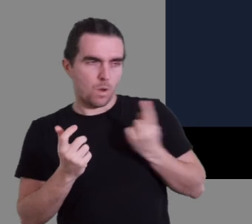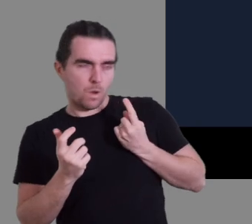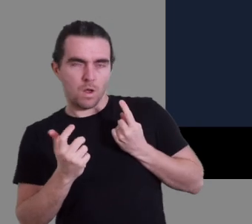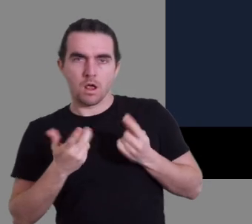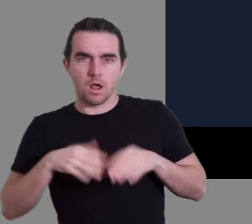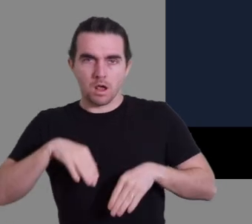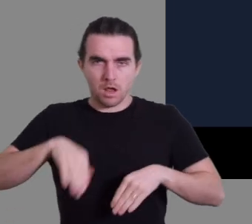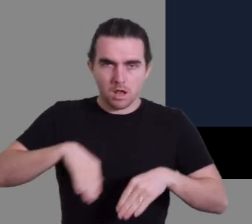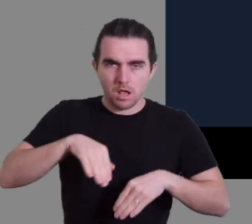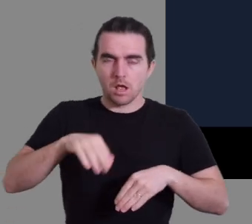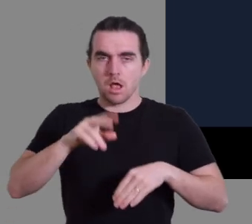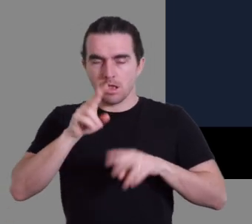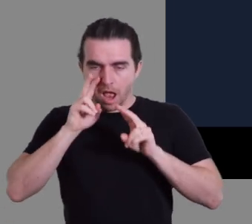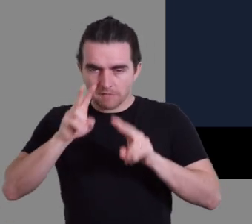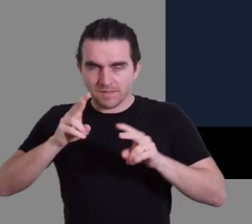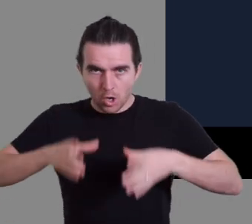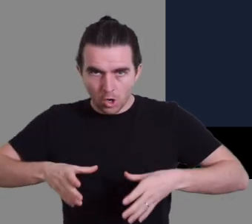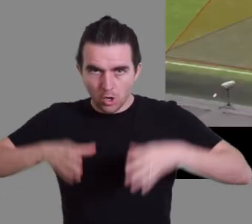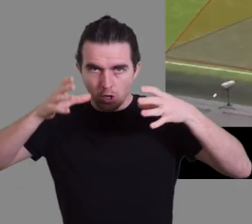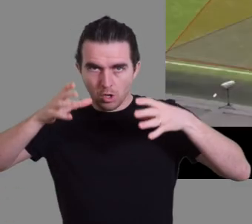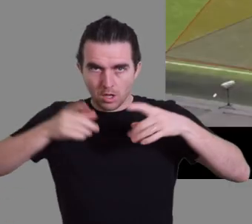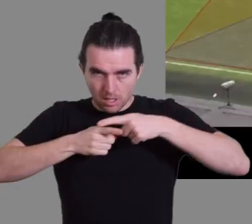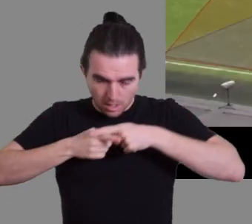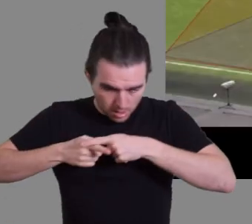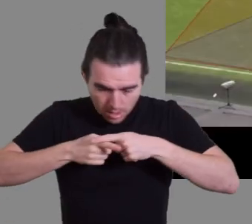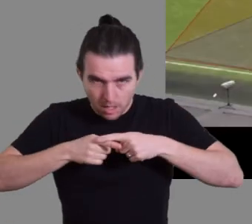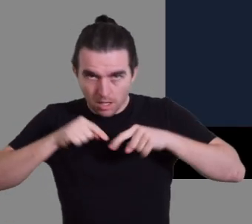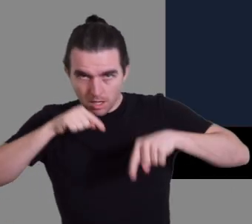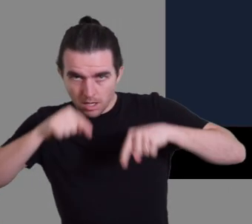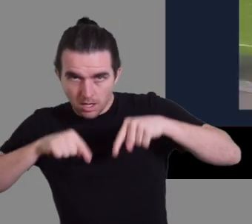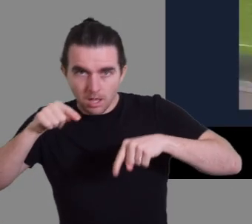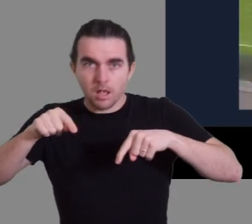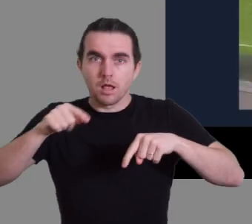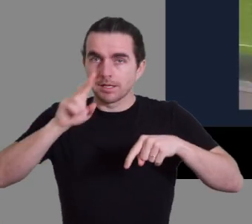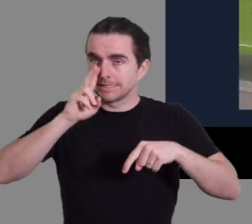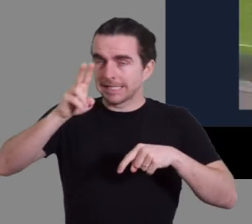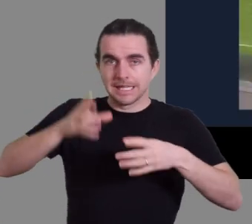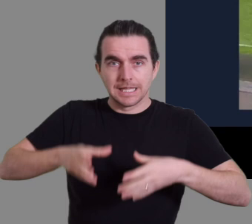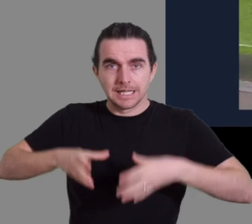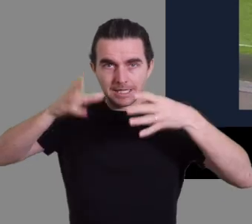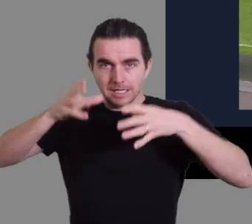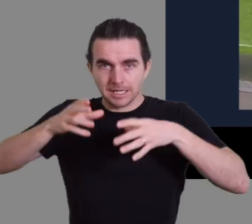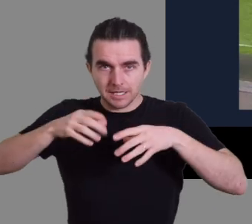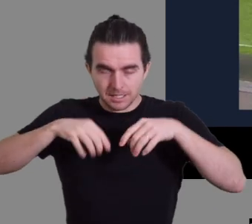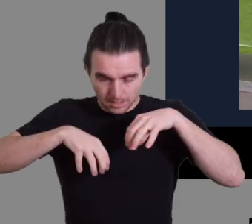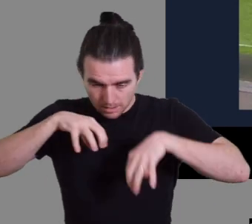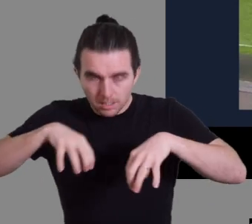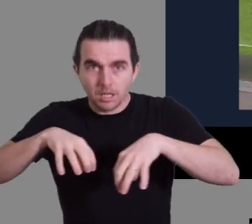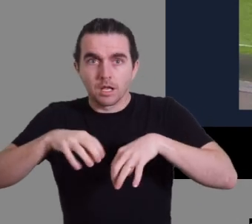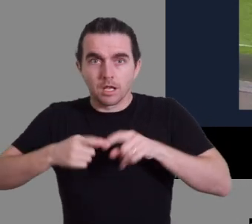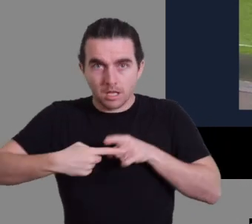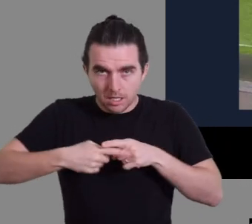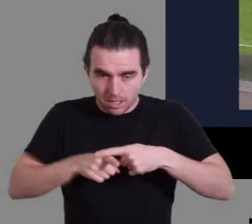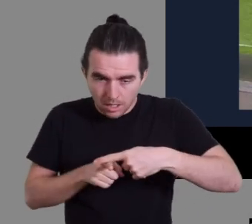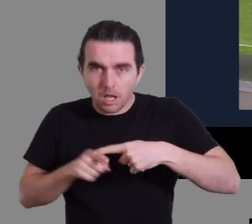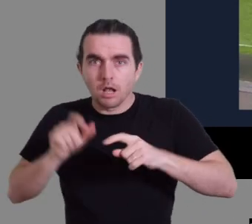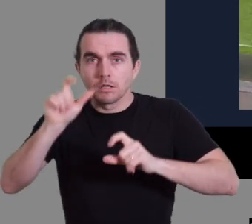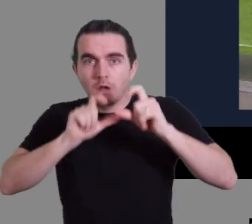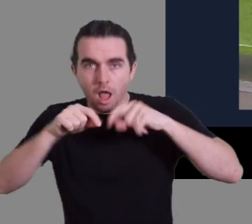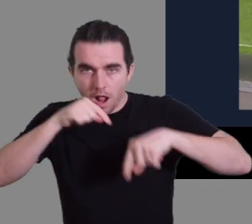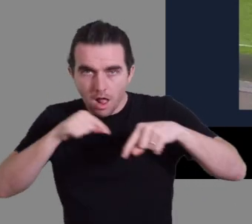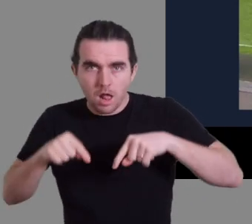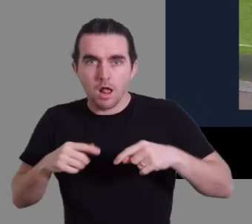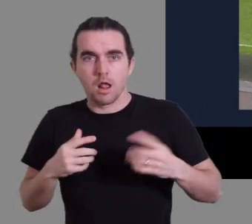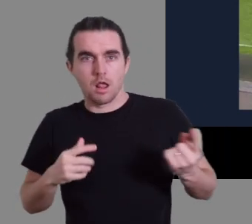footwork. If you look in that cylinder here, where we go back to the cylinder, it can help you think, well, is he leaning